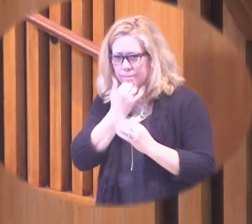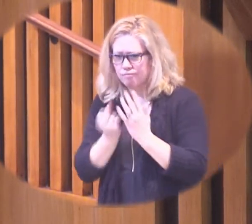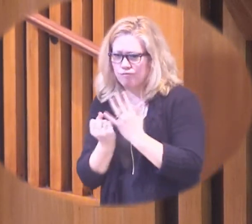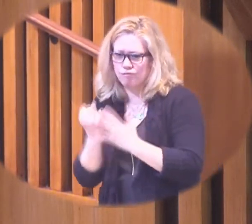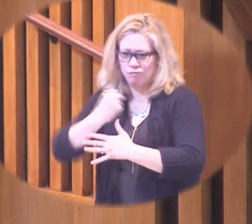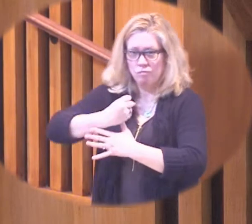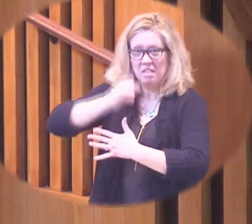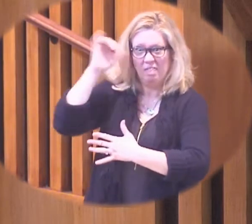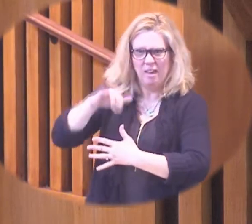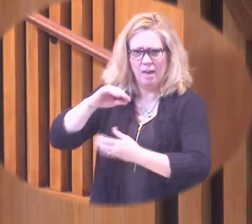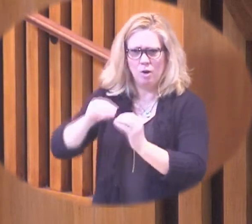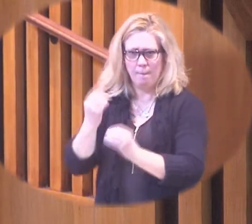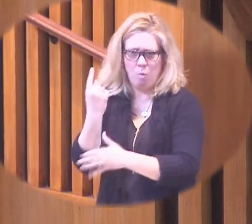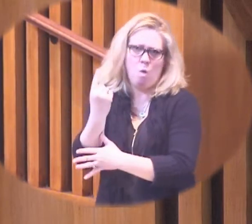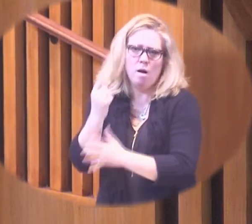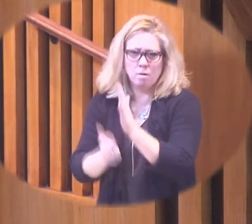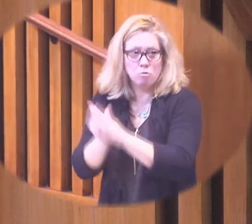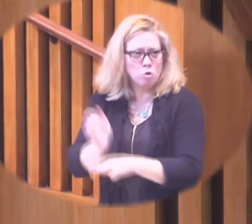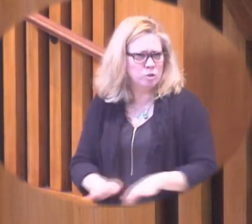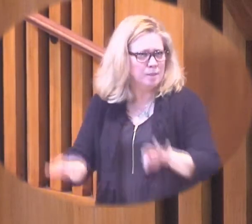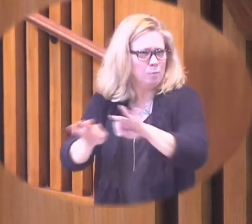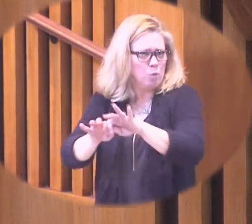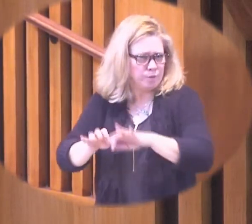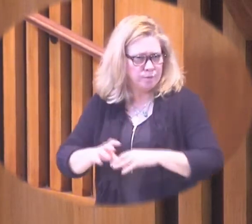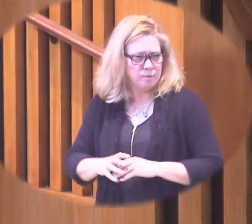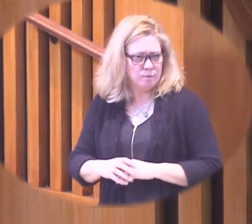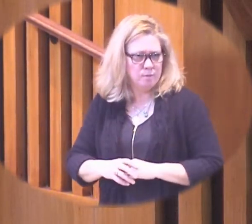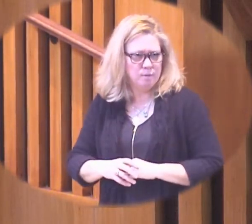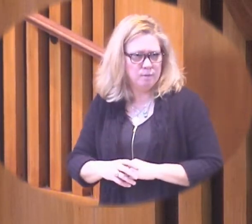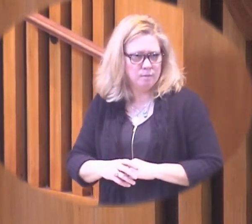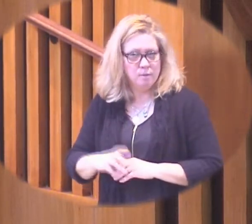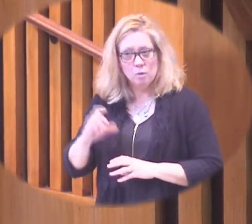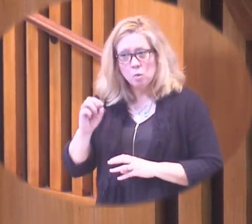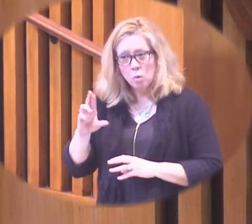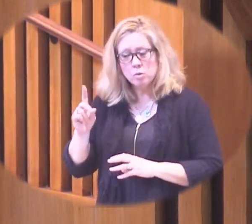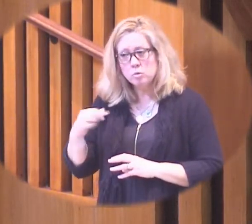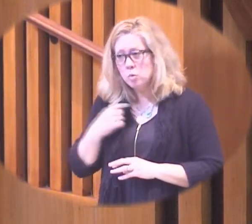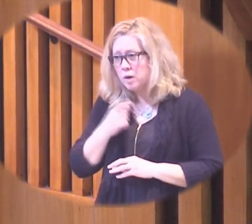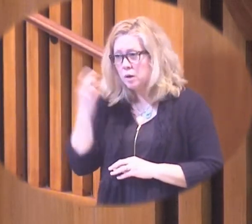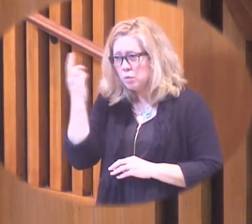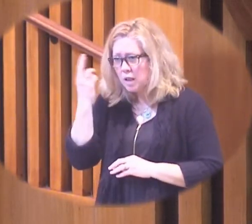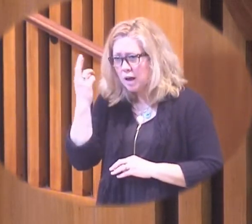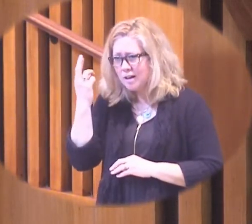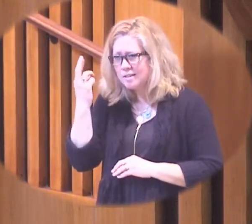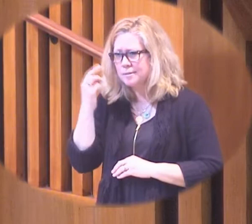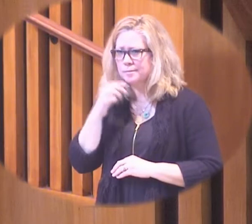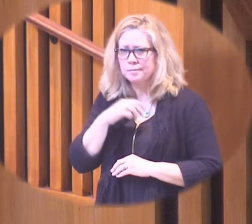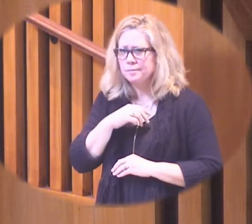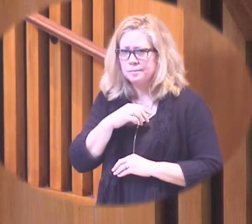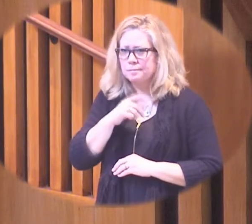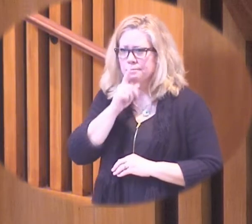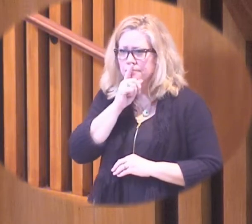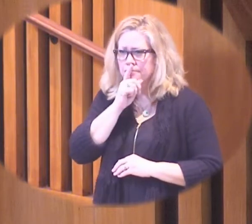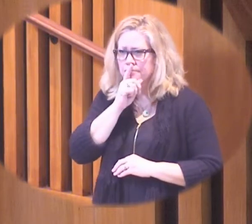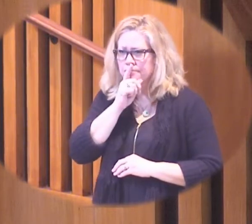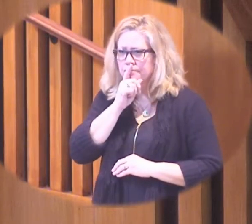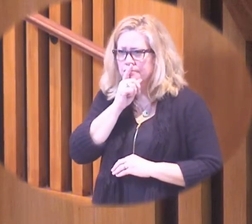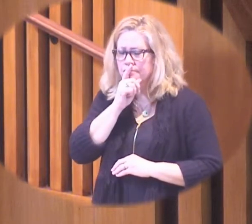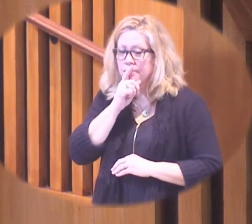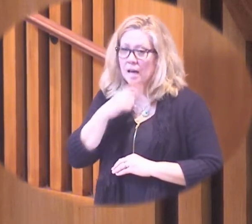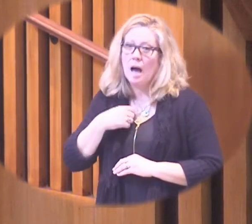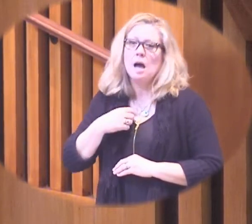Or what is the, do we see the most basic need we have to satisfy is the need for God's Spirit,